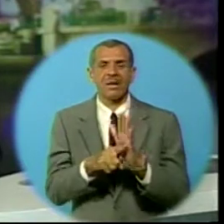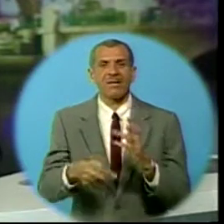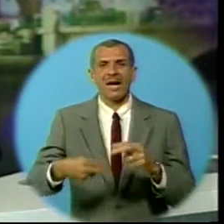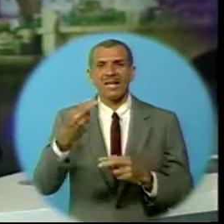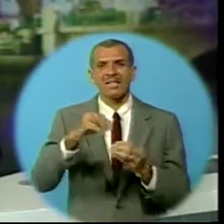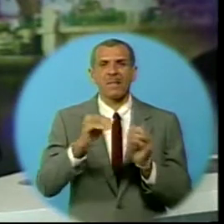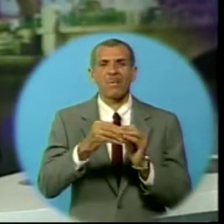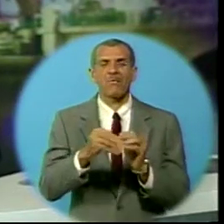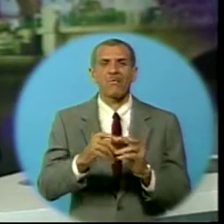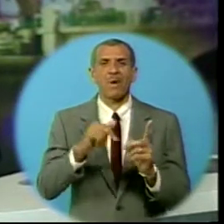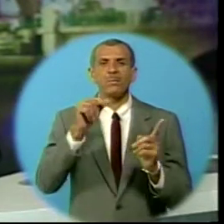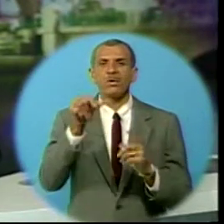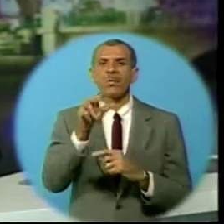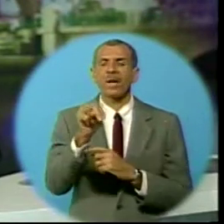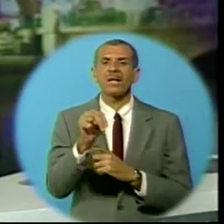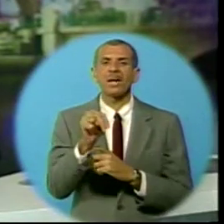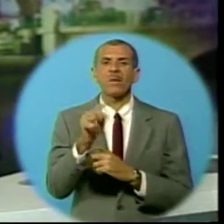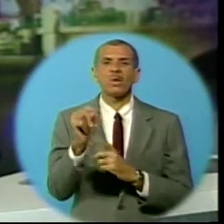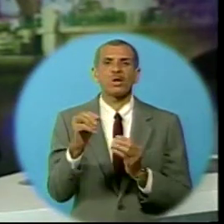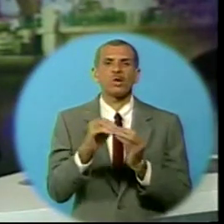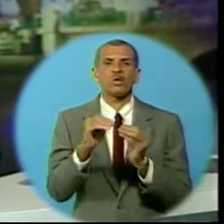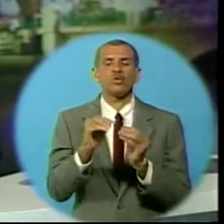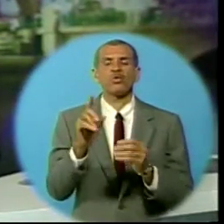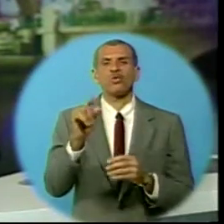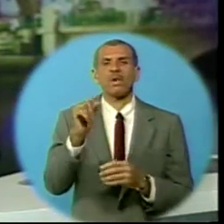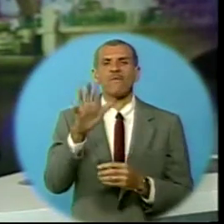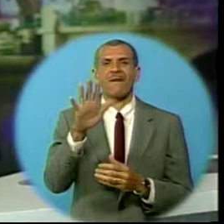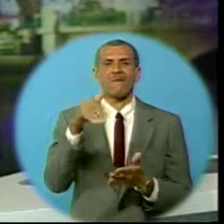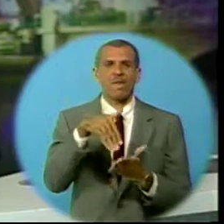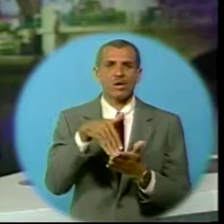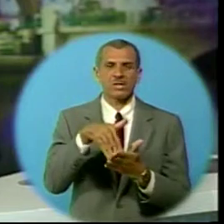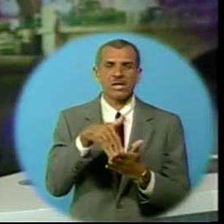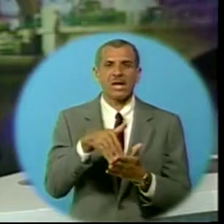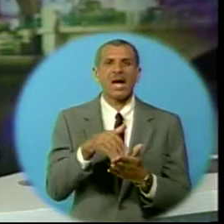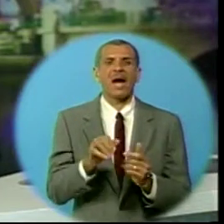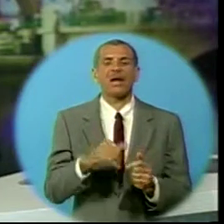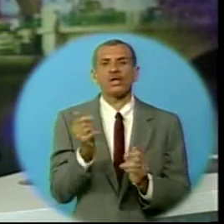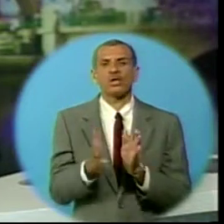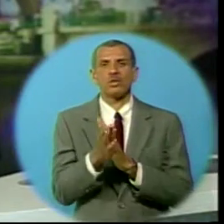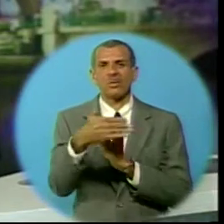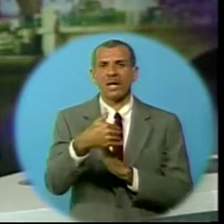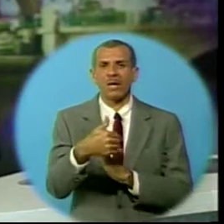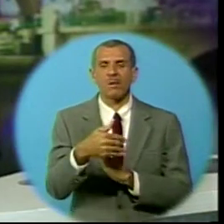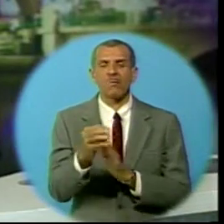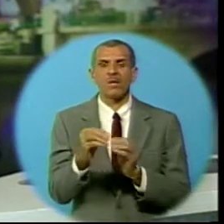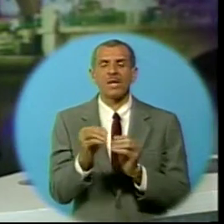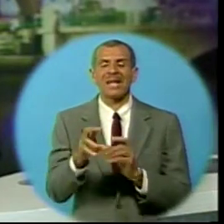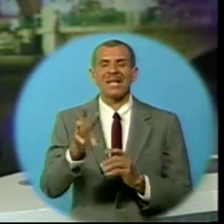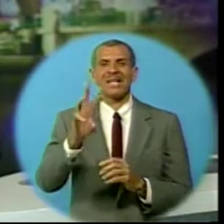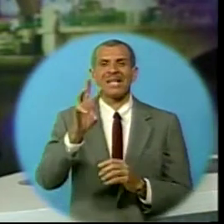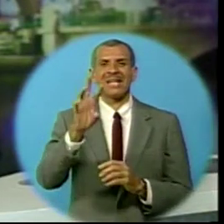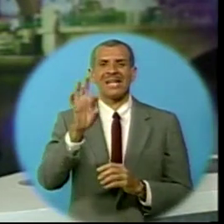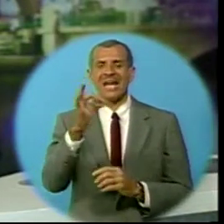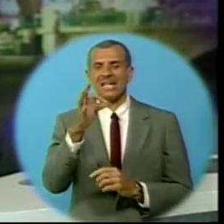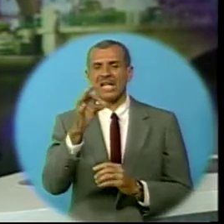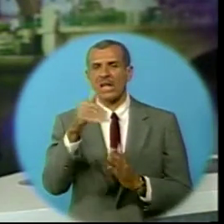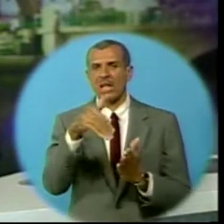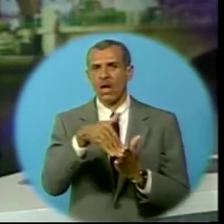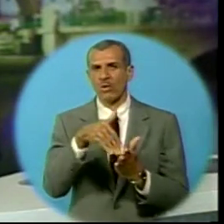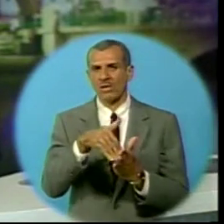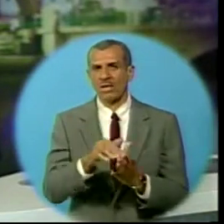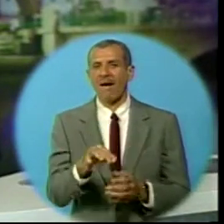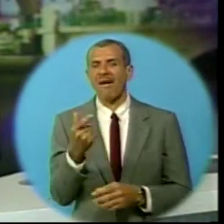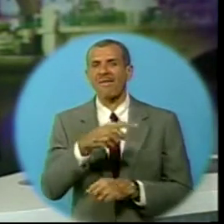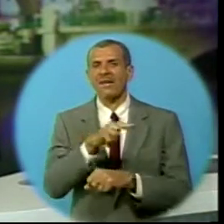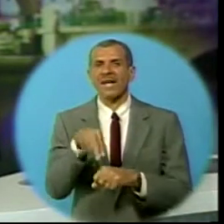Guyana, with more than 25,000 illegal immigrants, followed by Jamaica with just over 19,000. Other nationals